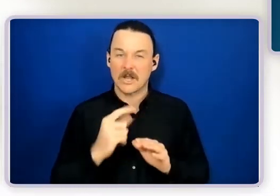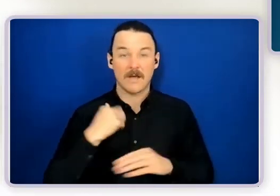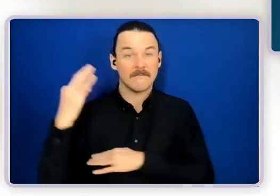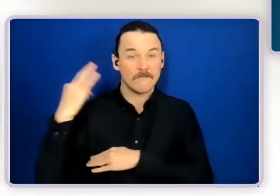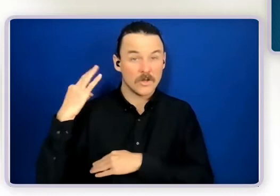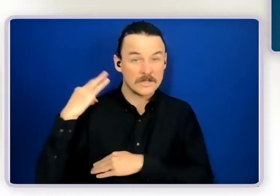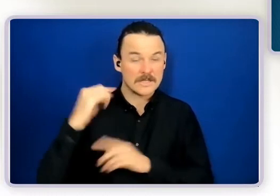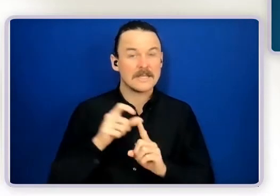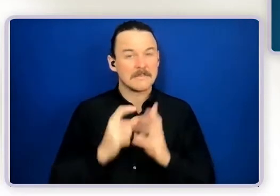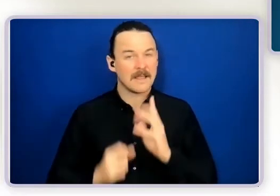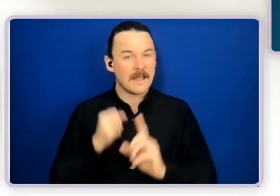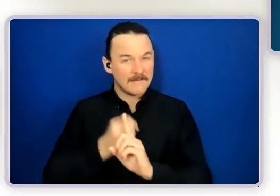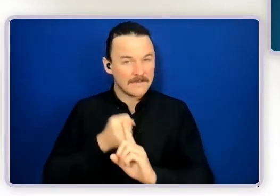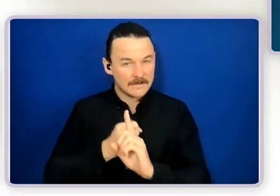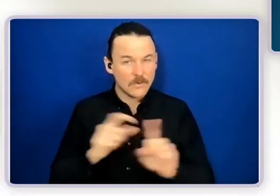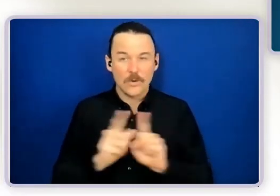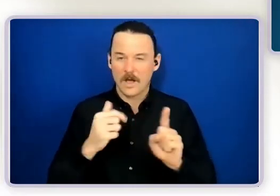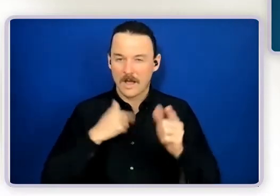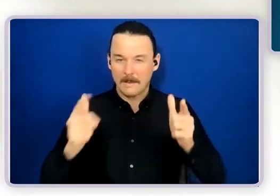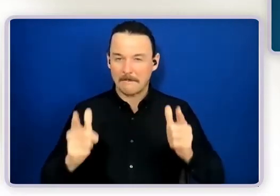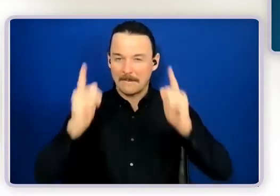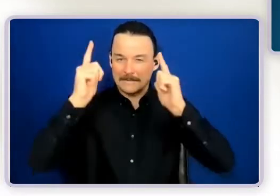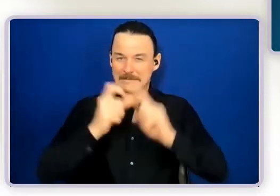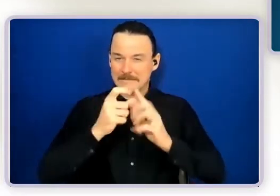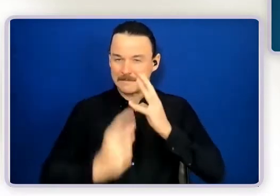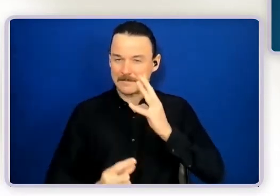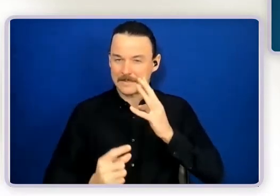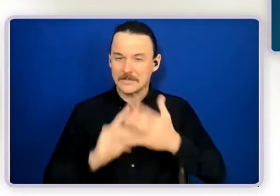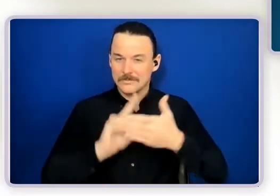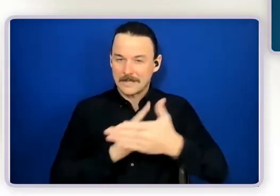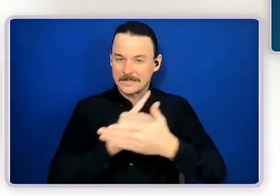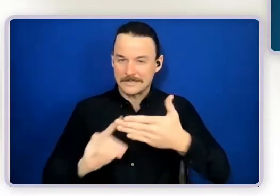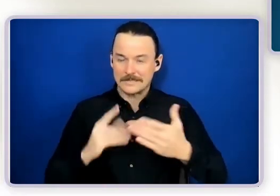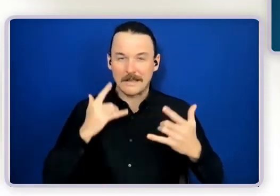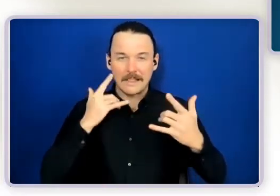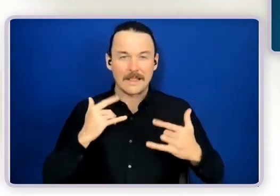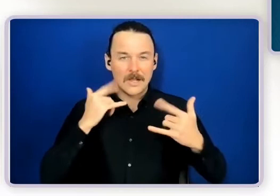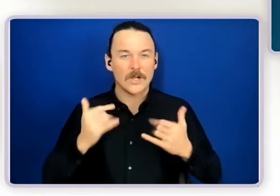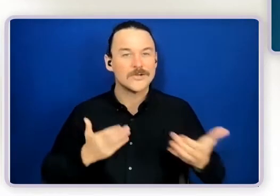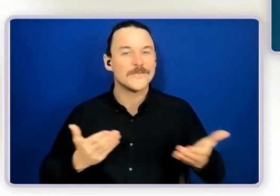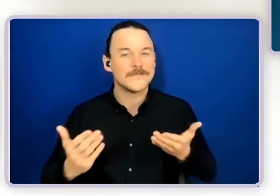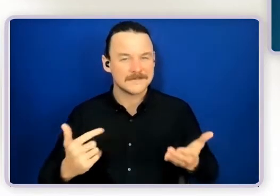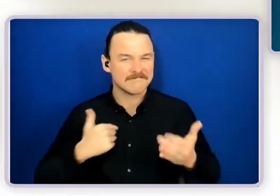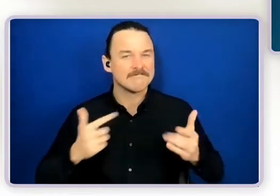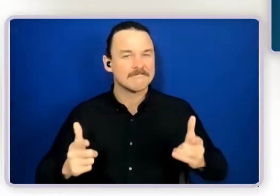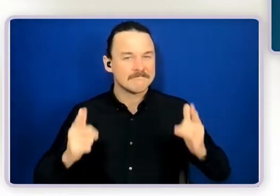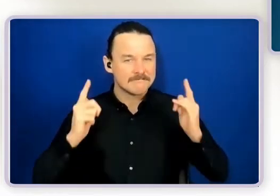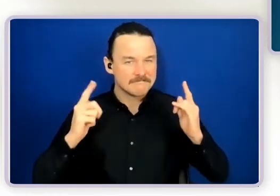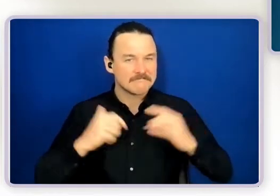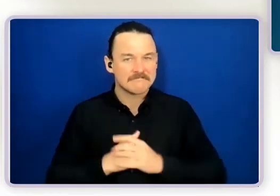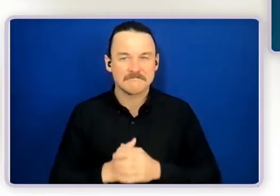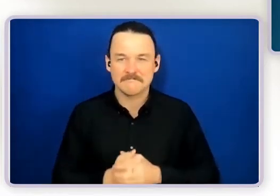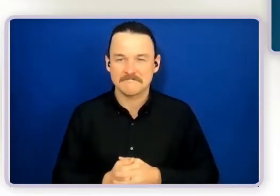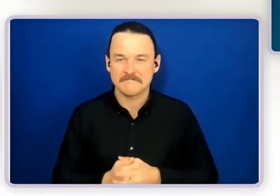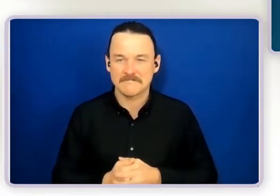the Disability Discrimination Legal Services. And I suppose in terms of my